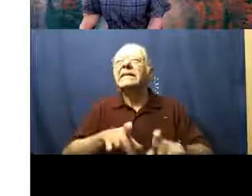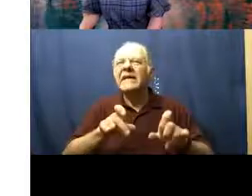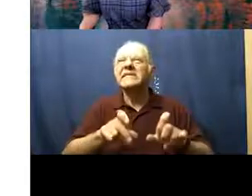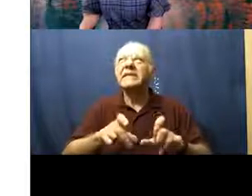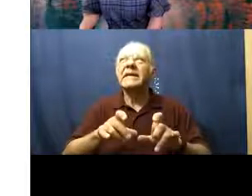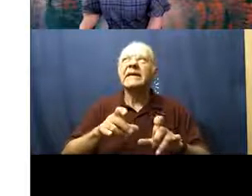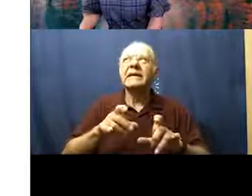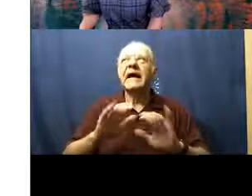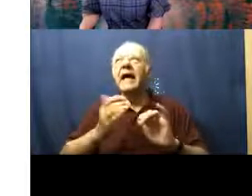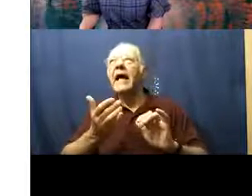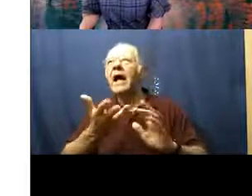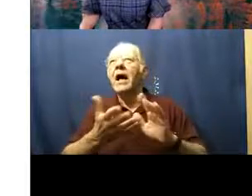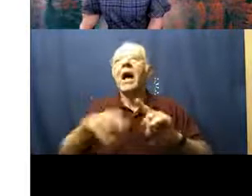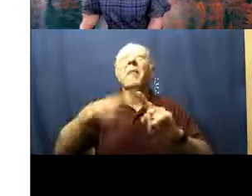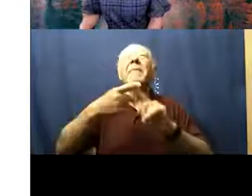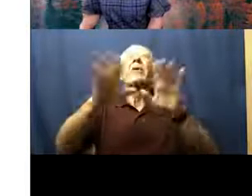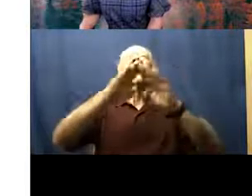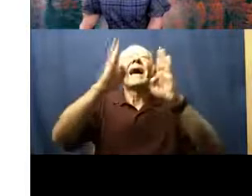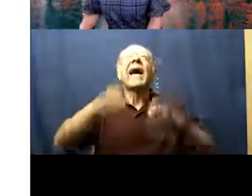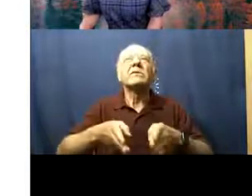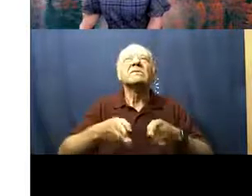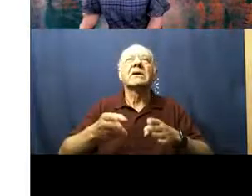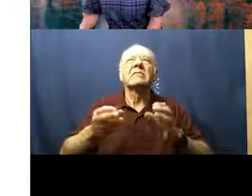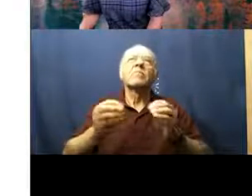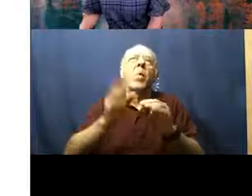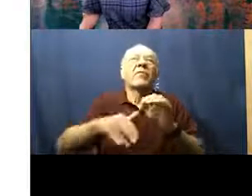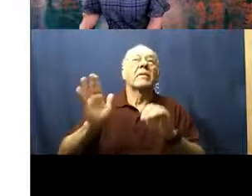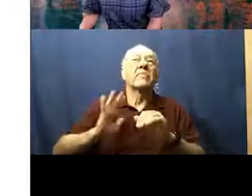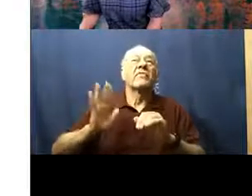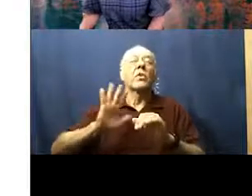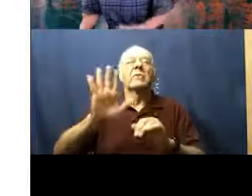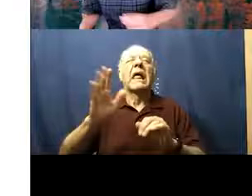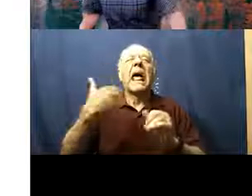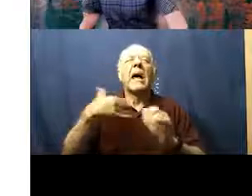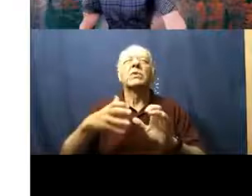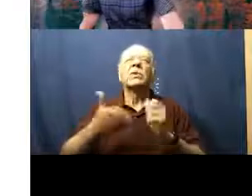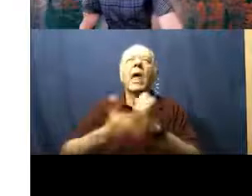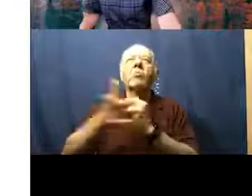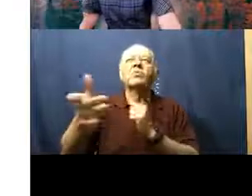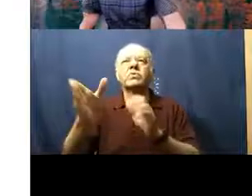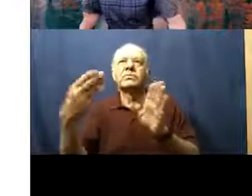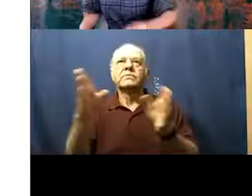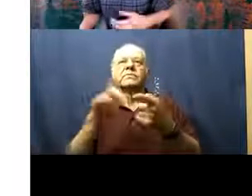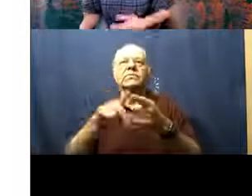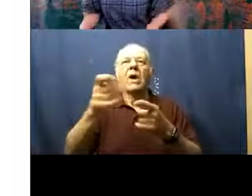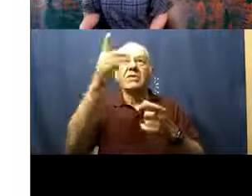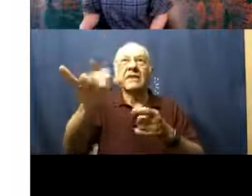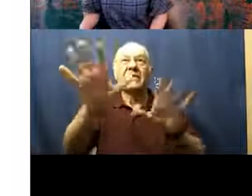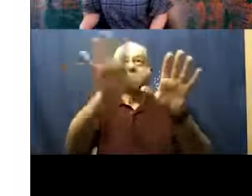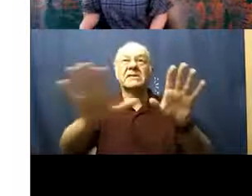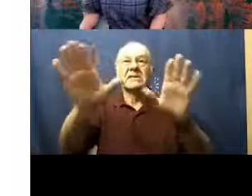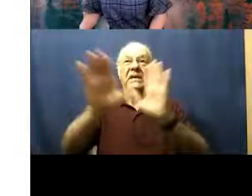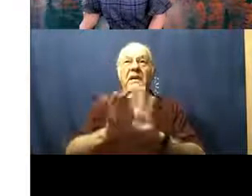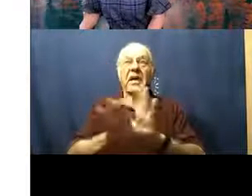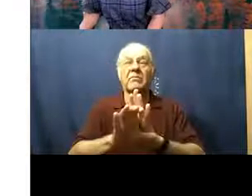housing a little bit more than we have before. Let me orient you quickly to this diagram, just so that you have a sense of